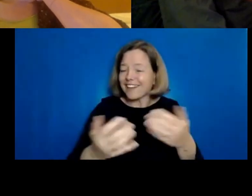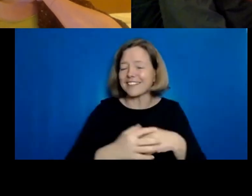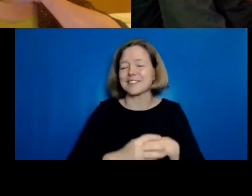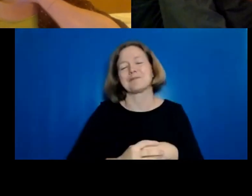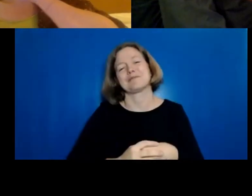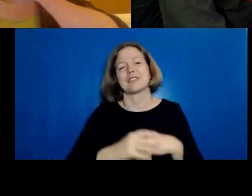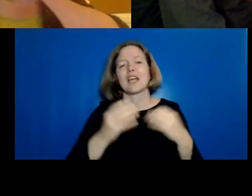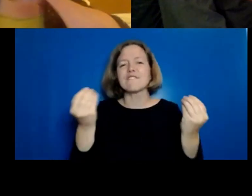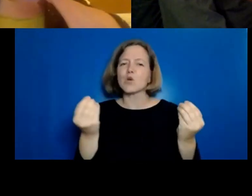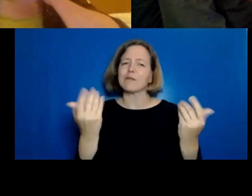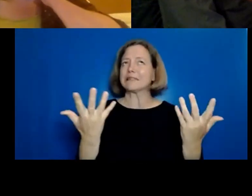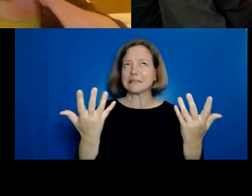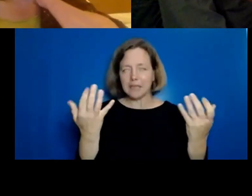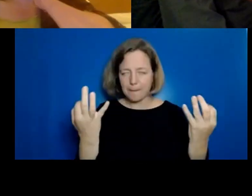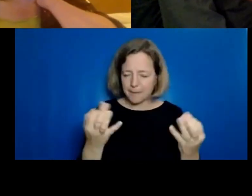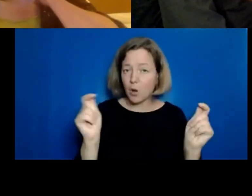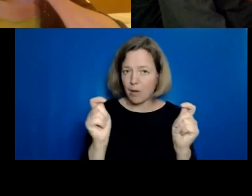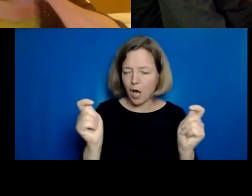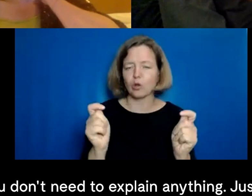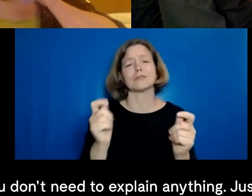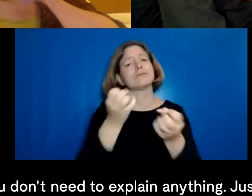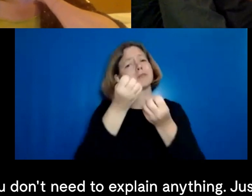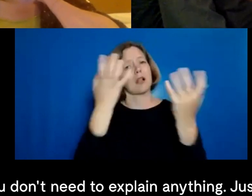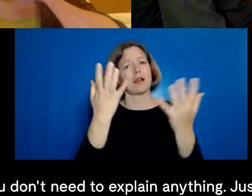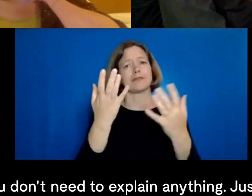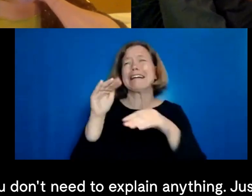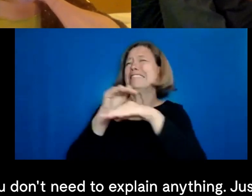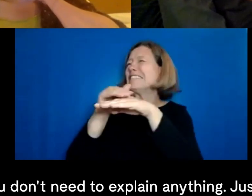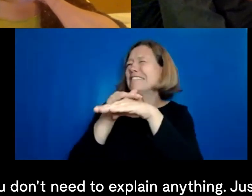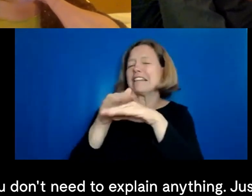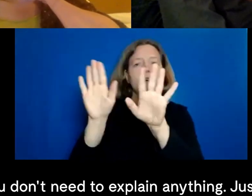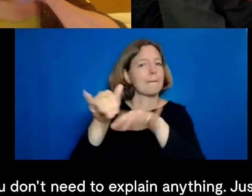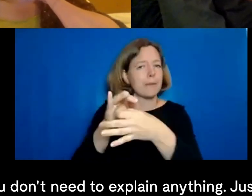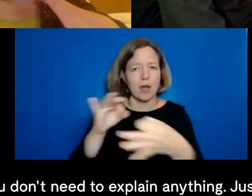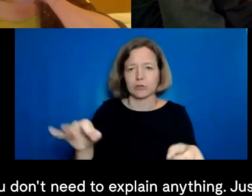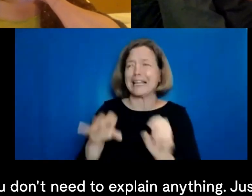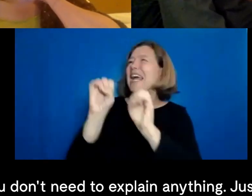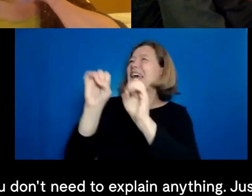you need it. You don't need to apologize. You don't need to explain